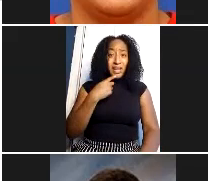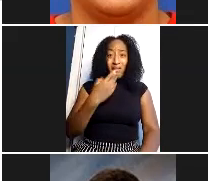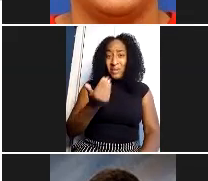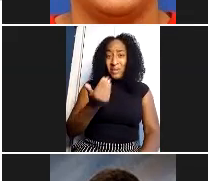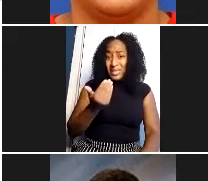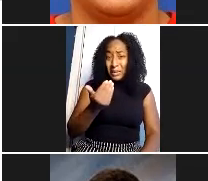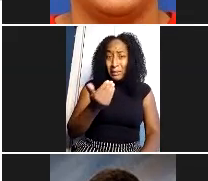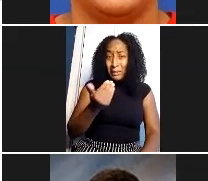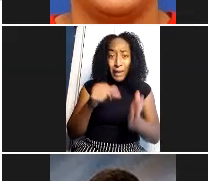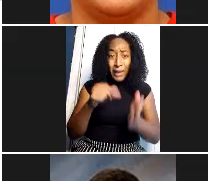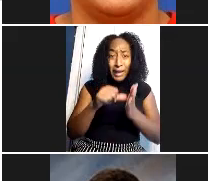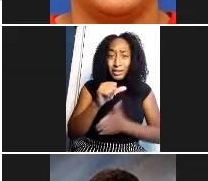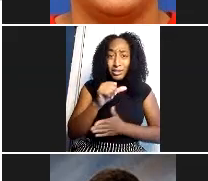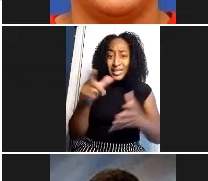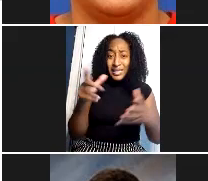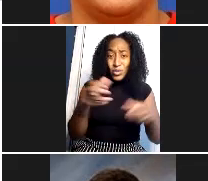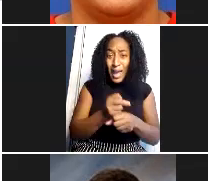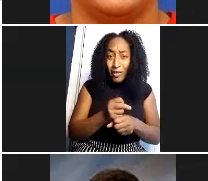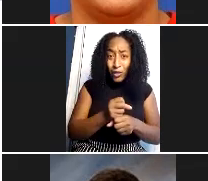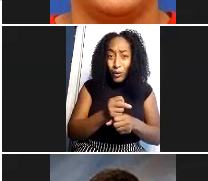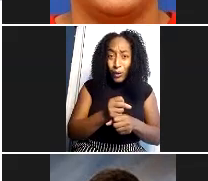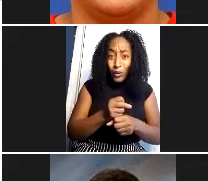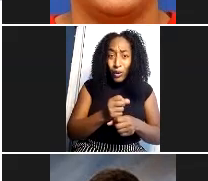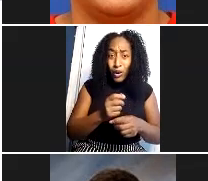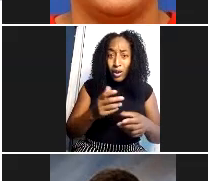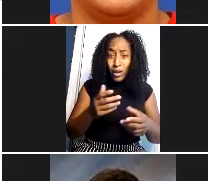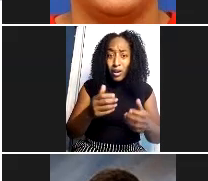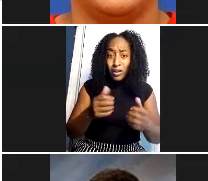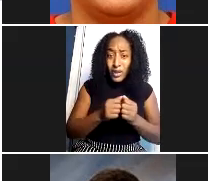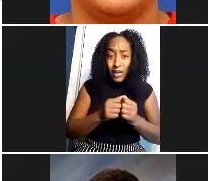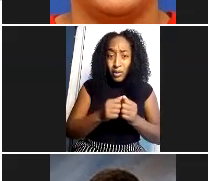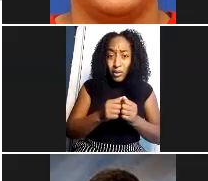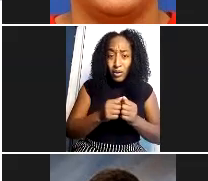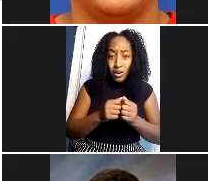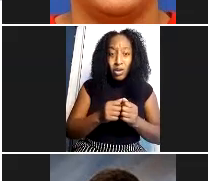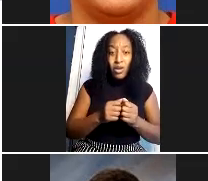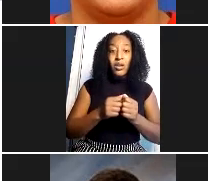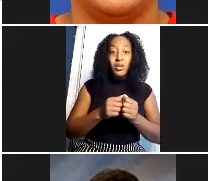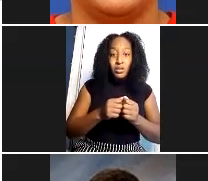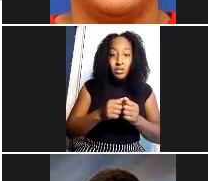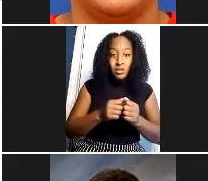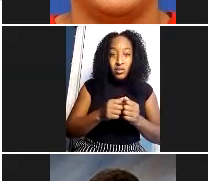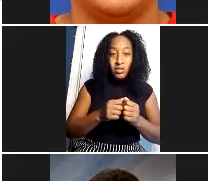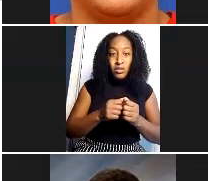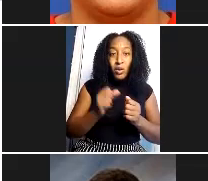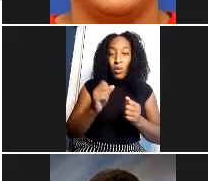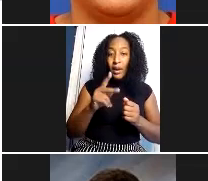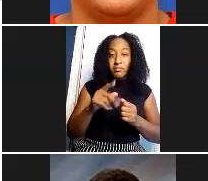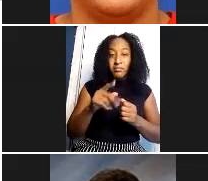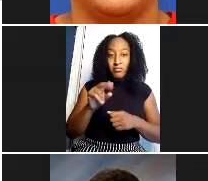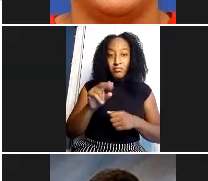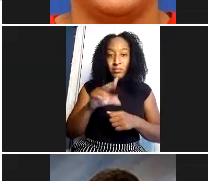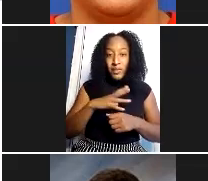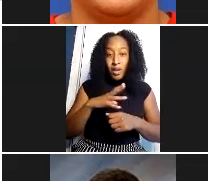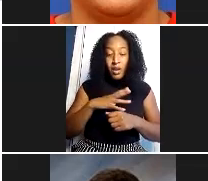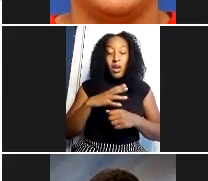Yeah, separate? yeah, you're definitely not gonna Okay. be writing anything 15 pages long, because Okay. it